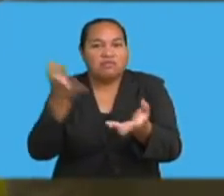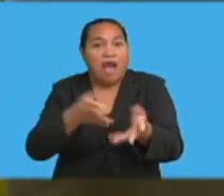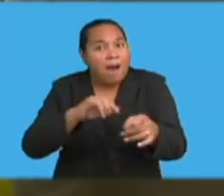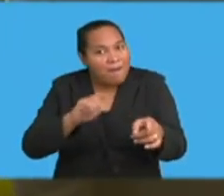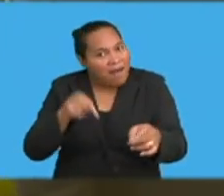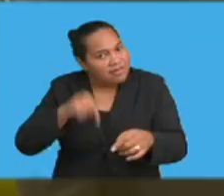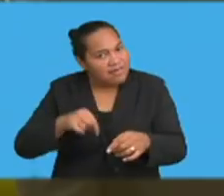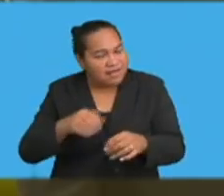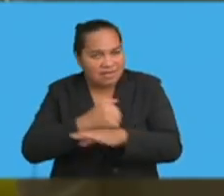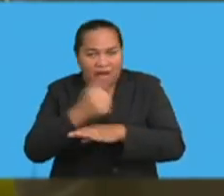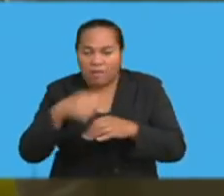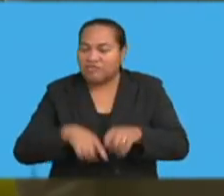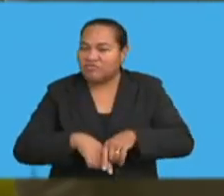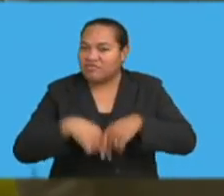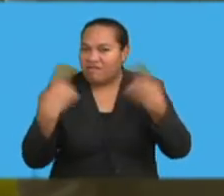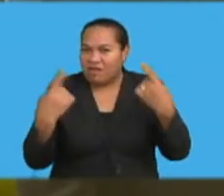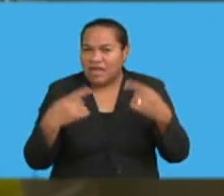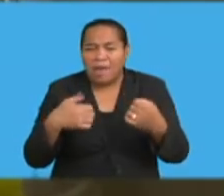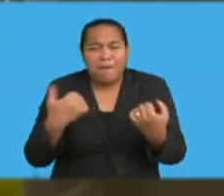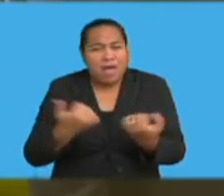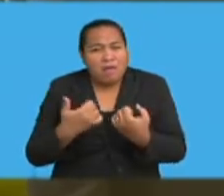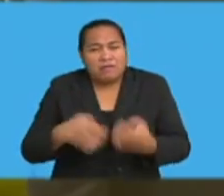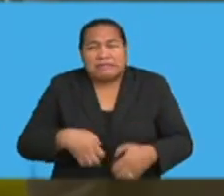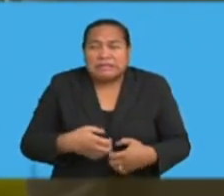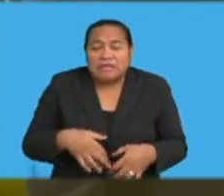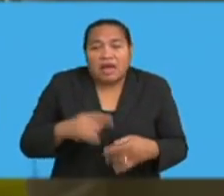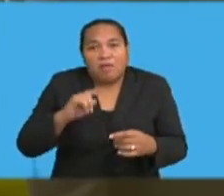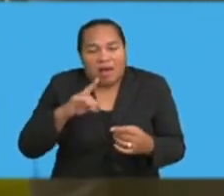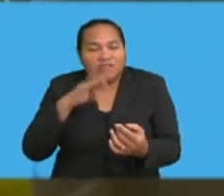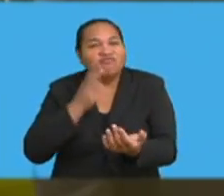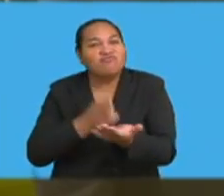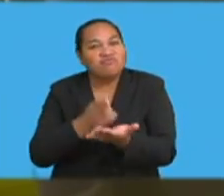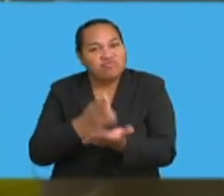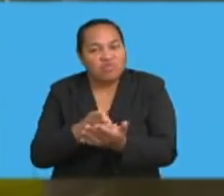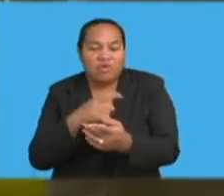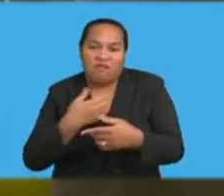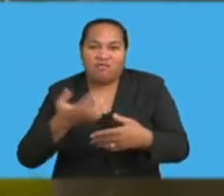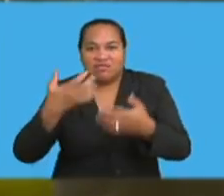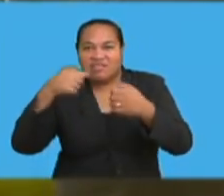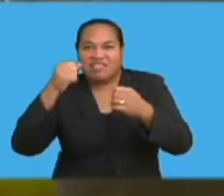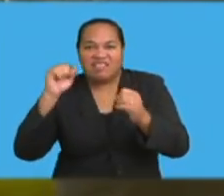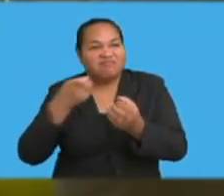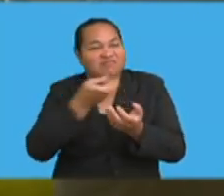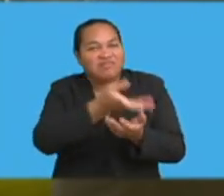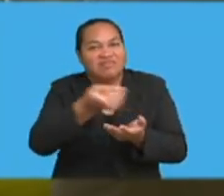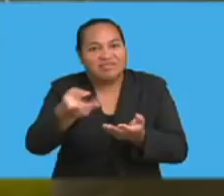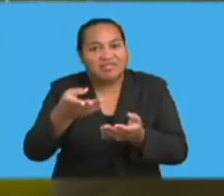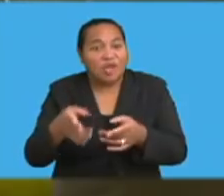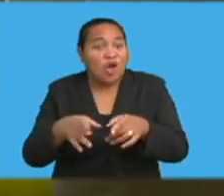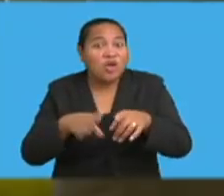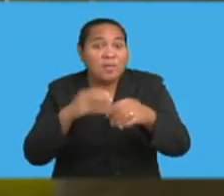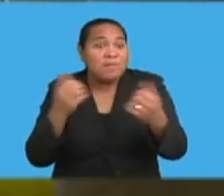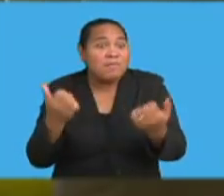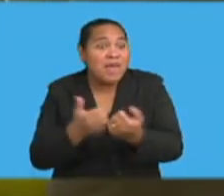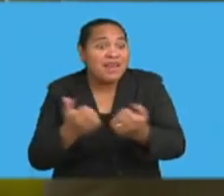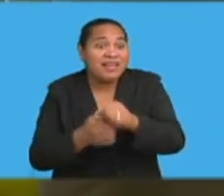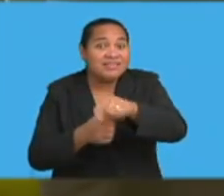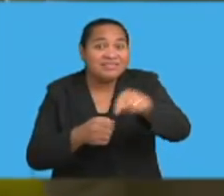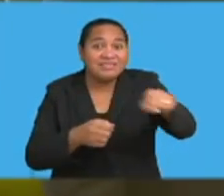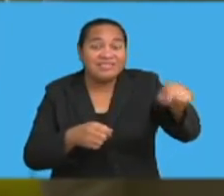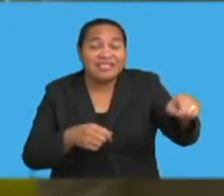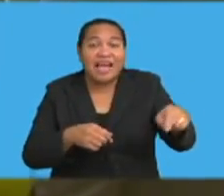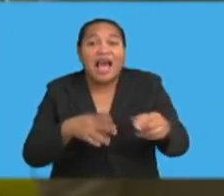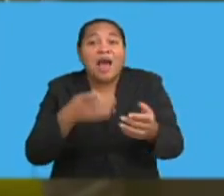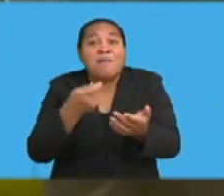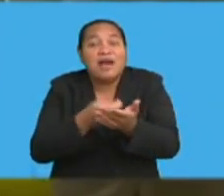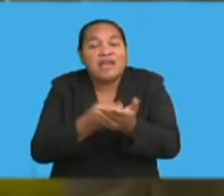fact. There are moans and groans, but it's a fact. And so their monies kept languishing in trust accounts. It